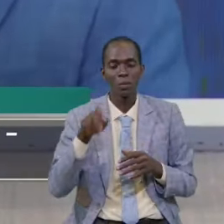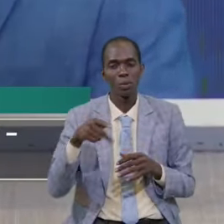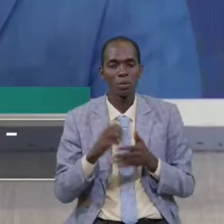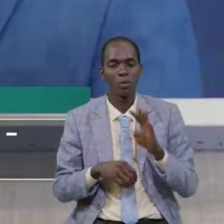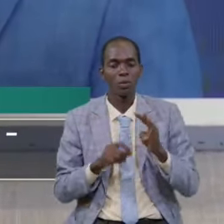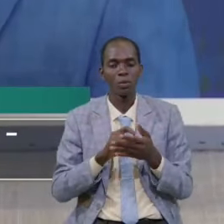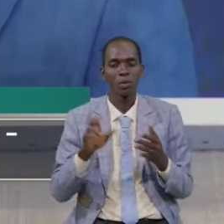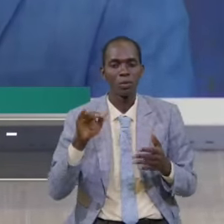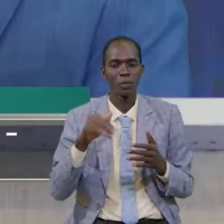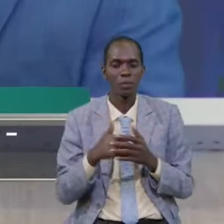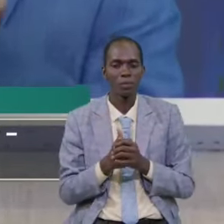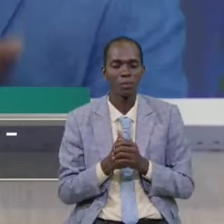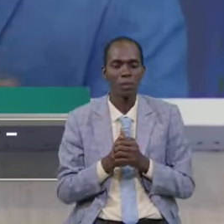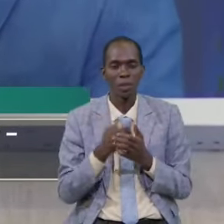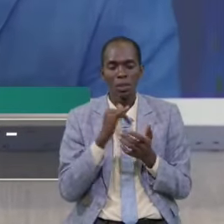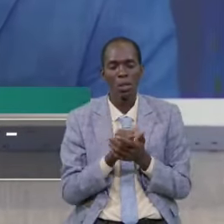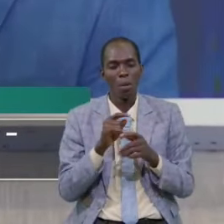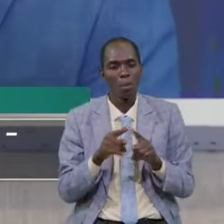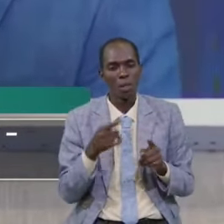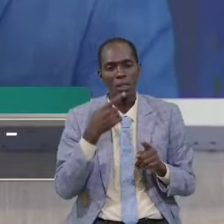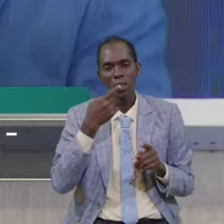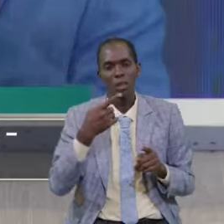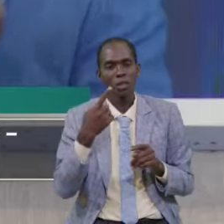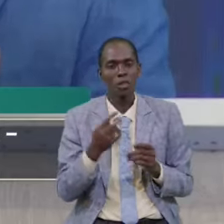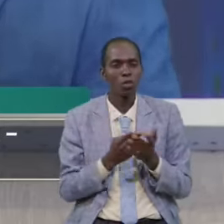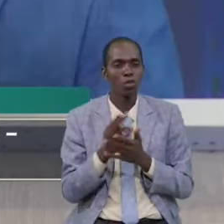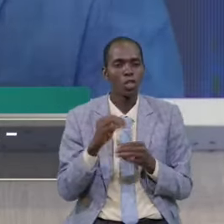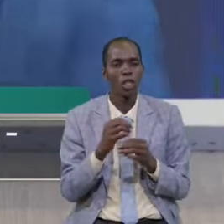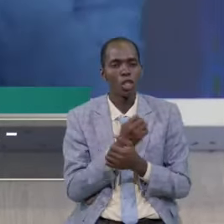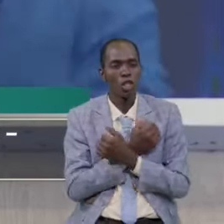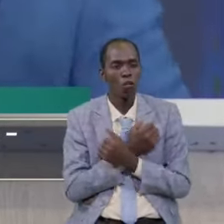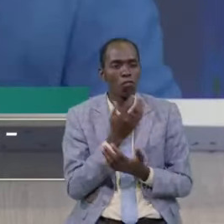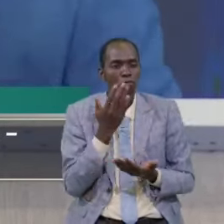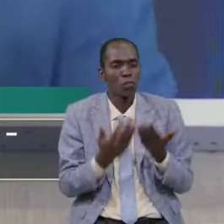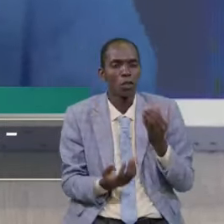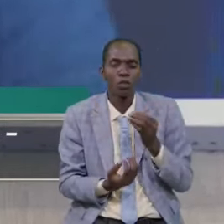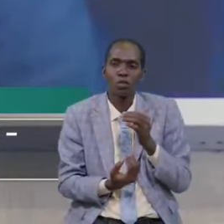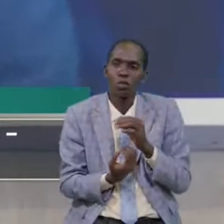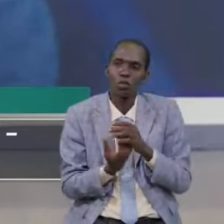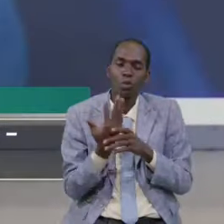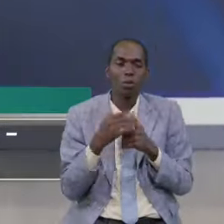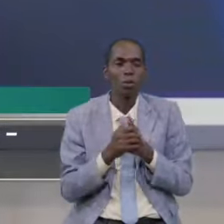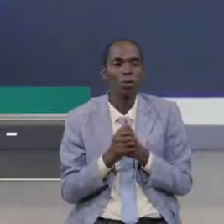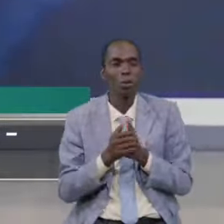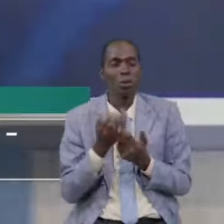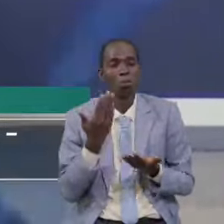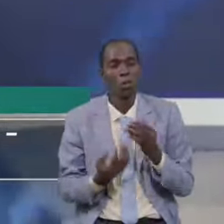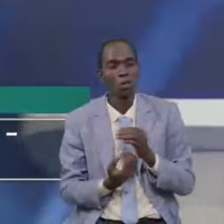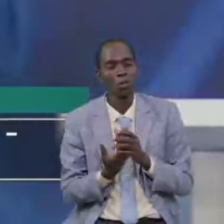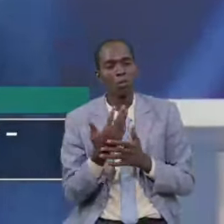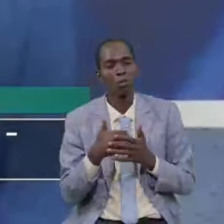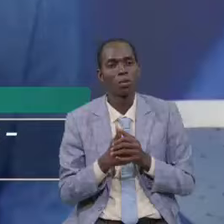love, may grow up, grow up, grow up. You know what? Those